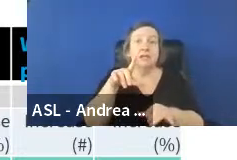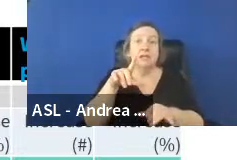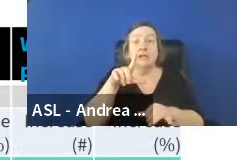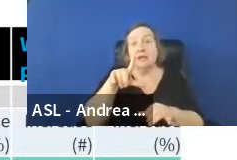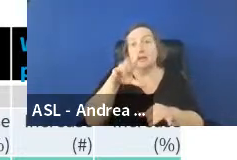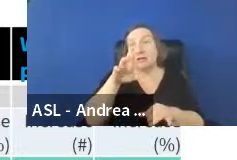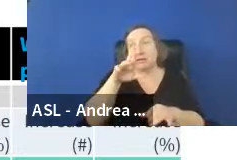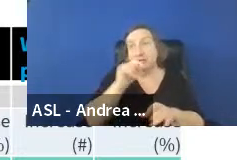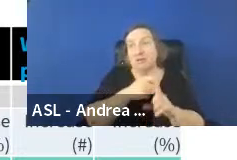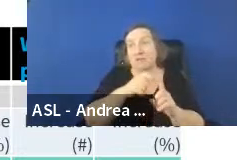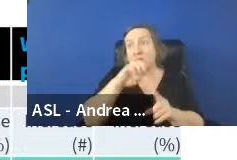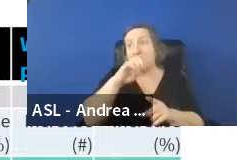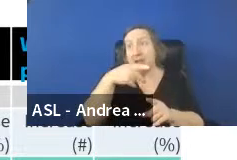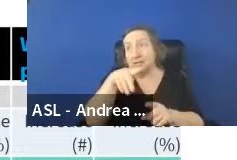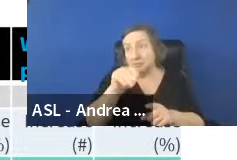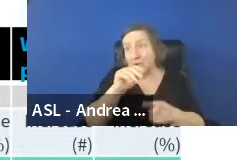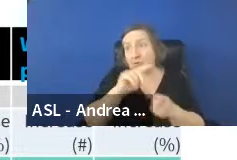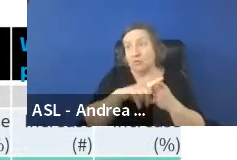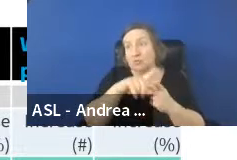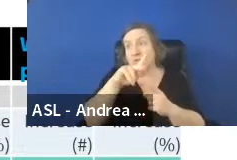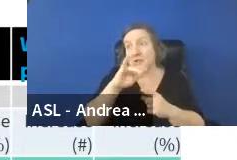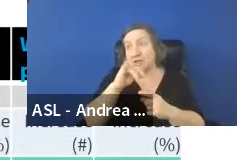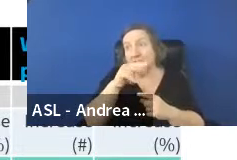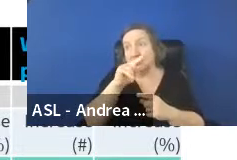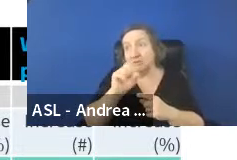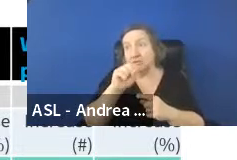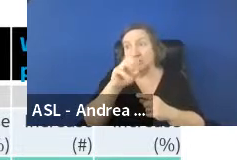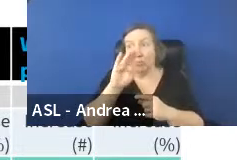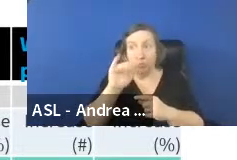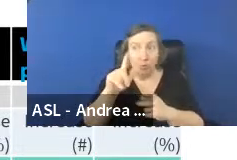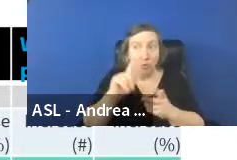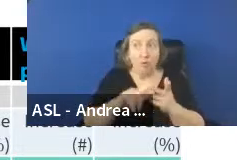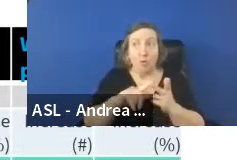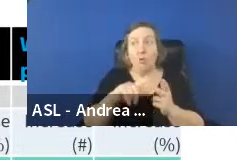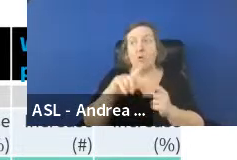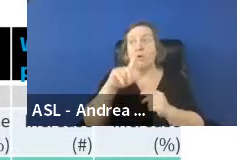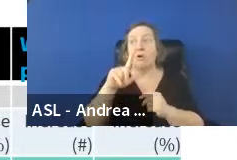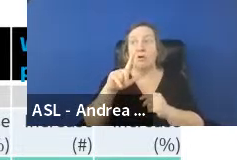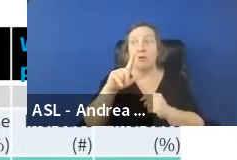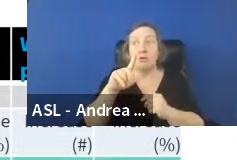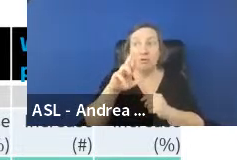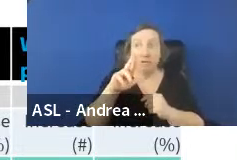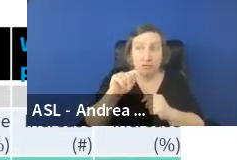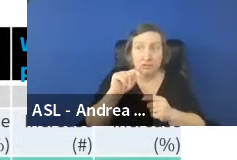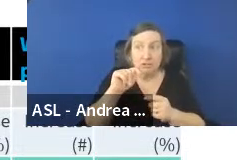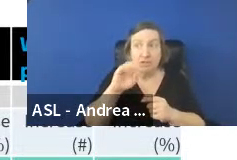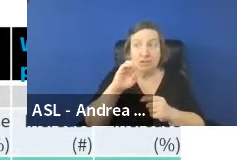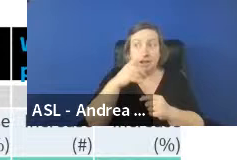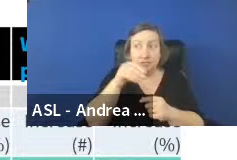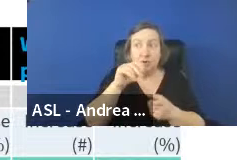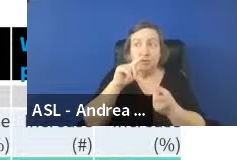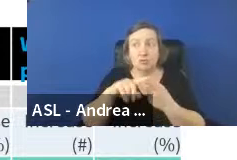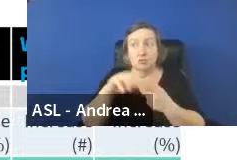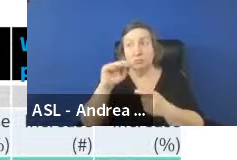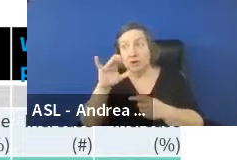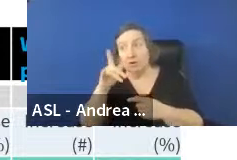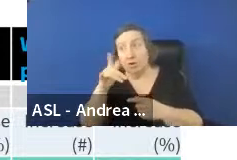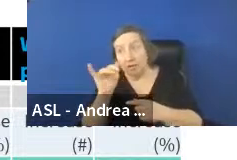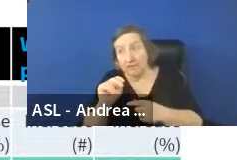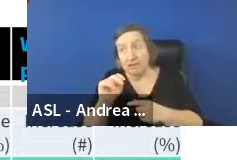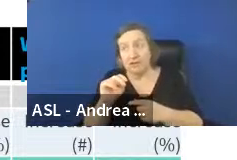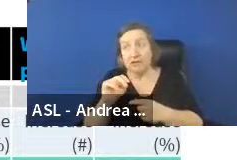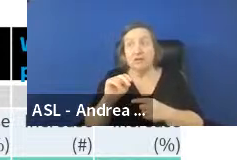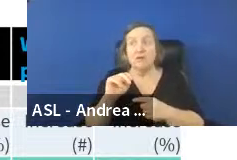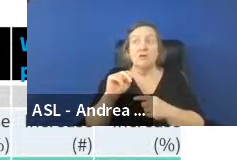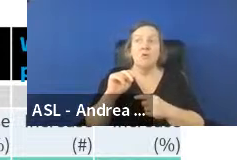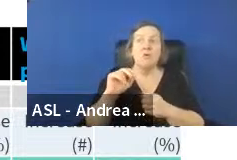Expo to Kagan's Bowl, if we went light rail Expo to McLaughlin and light rail Expo to McLaughlin with a